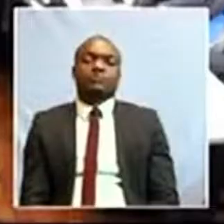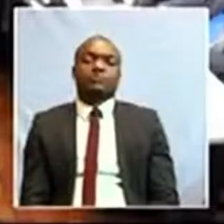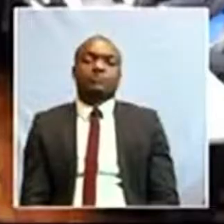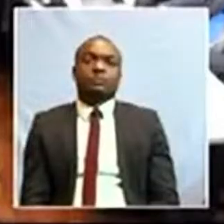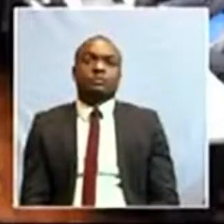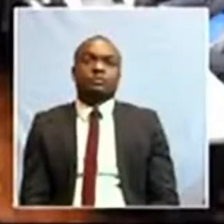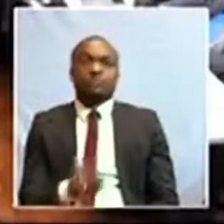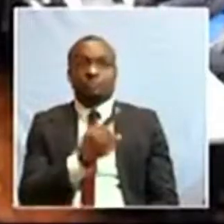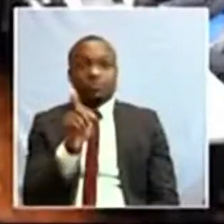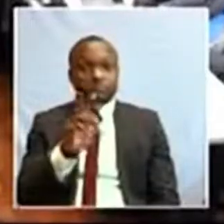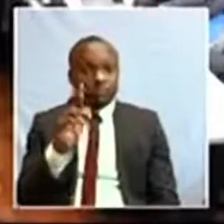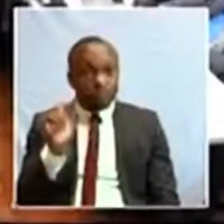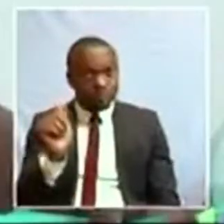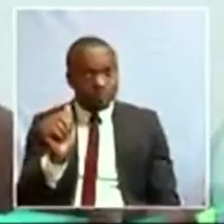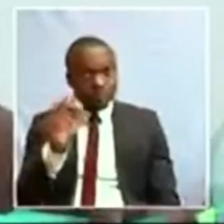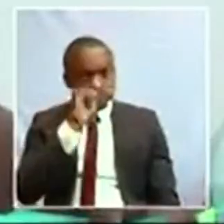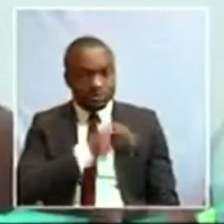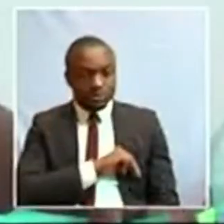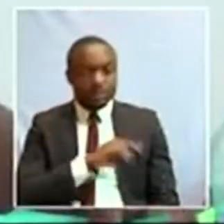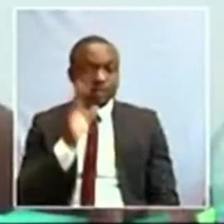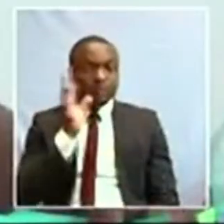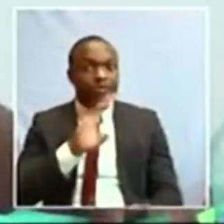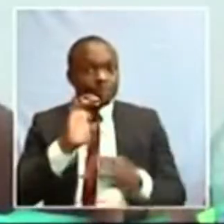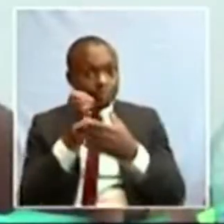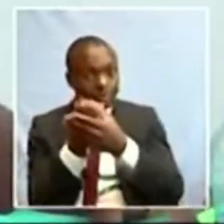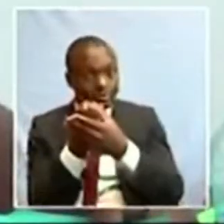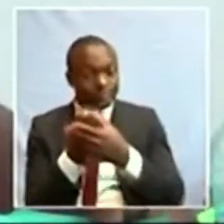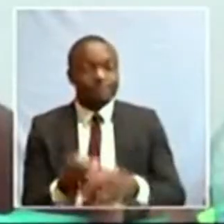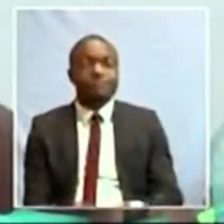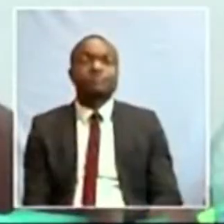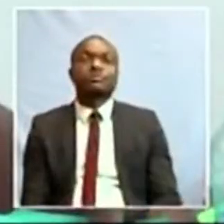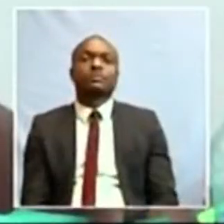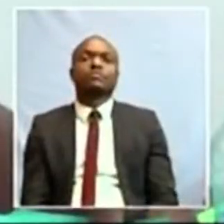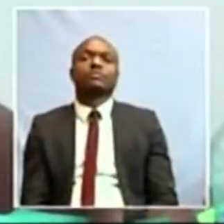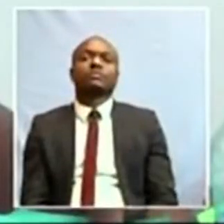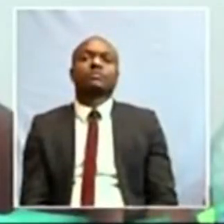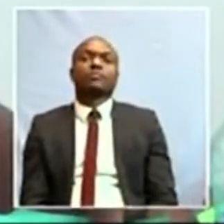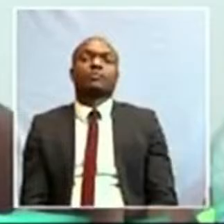Has ZRA and NAPSA been engaged?